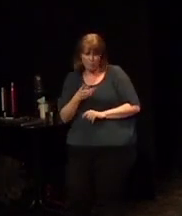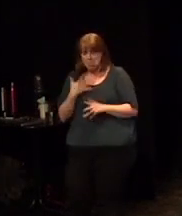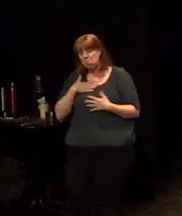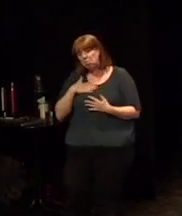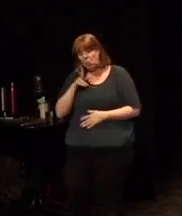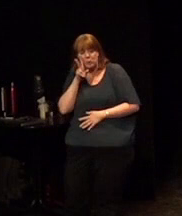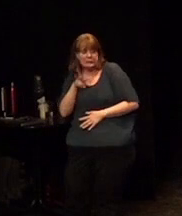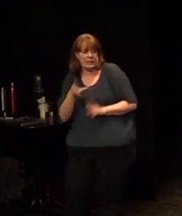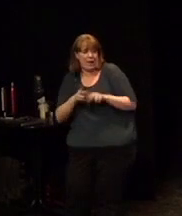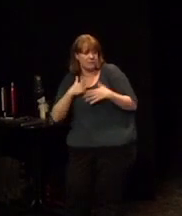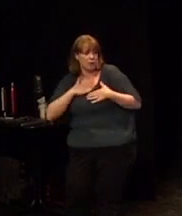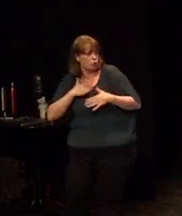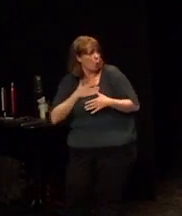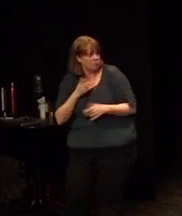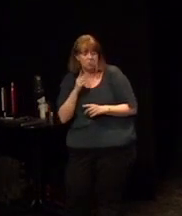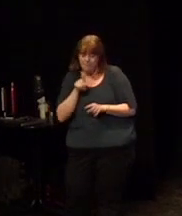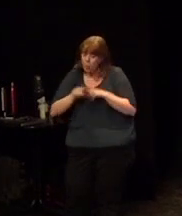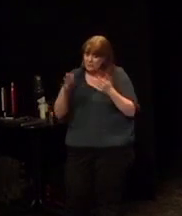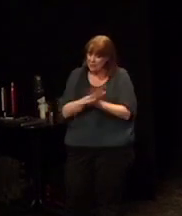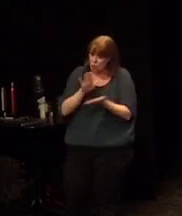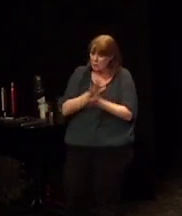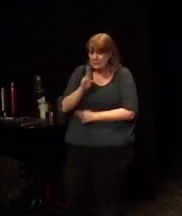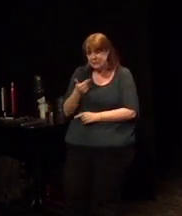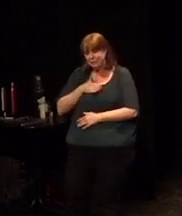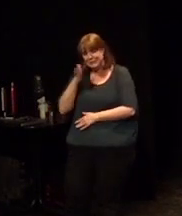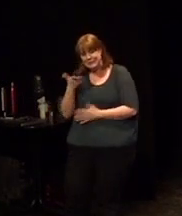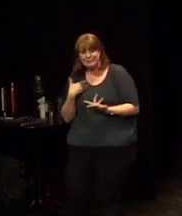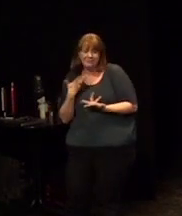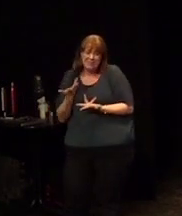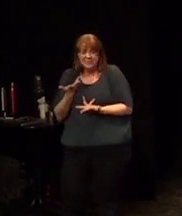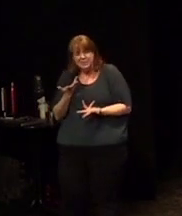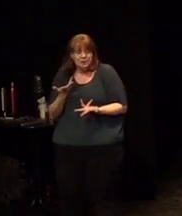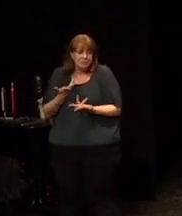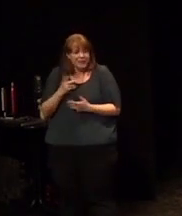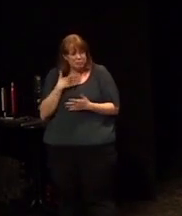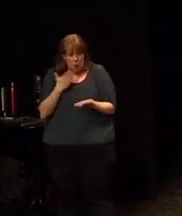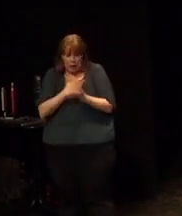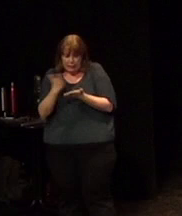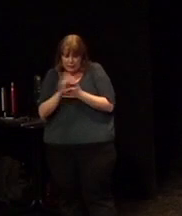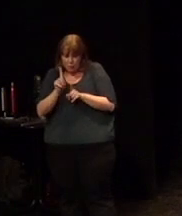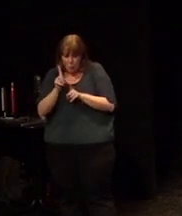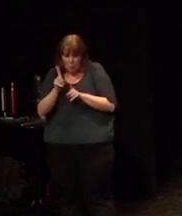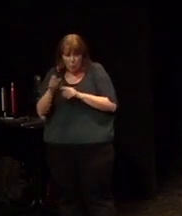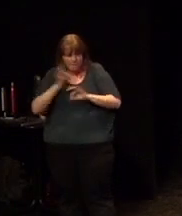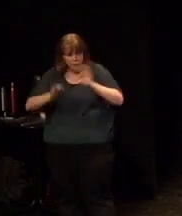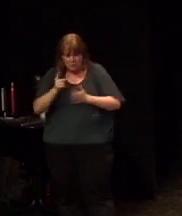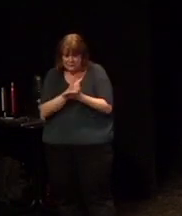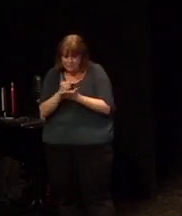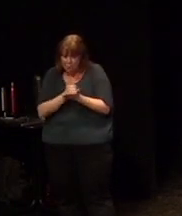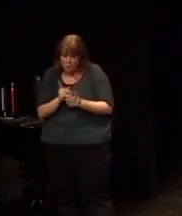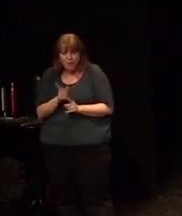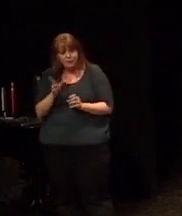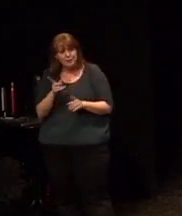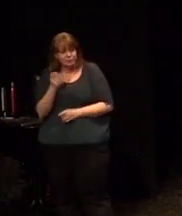or not. So most of them I have enjoyed it. Some of them I'm like, I'm dumb, I'm not clear. So we have to remember,